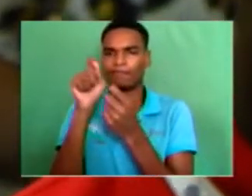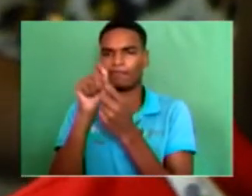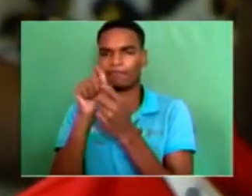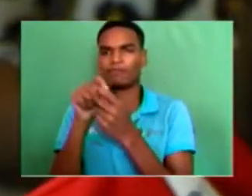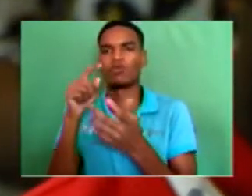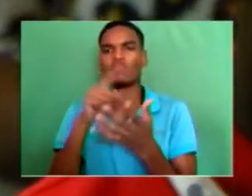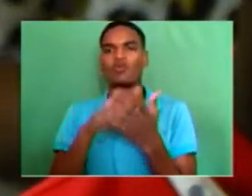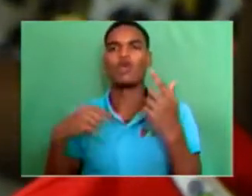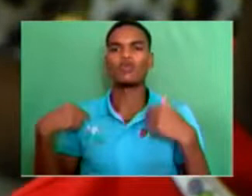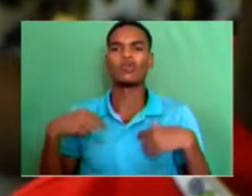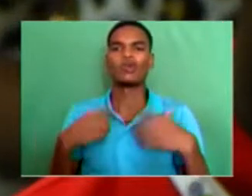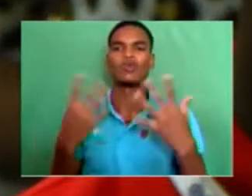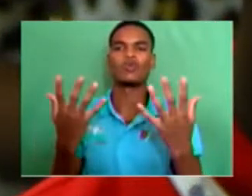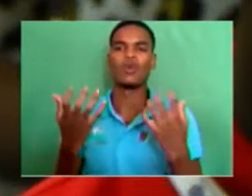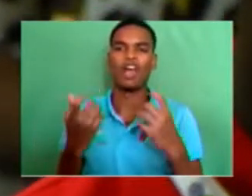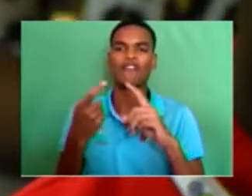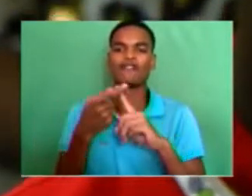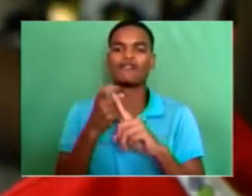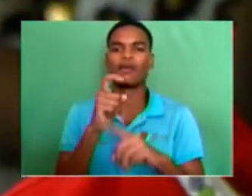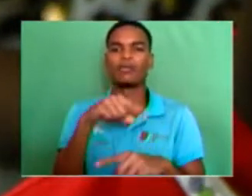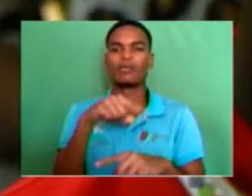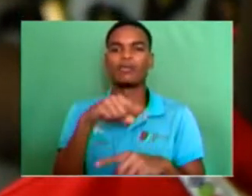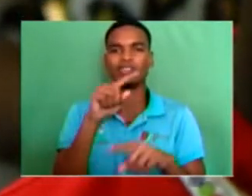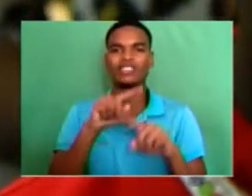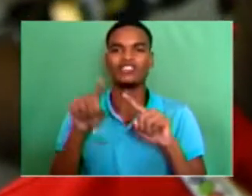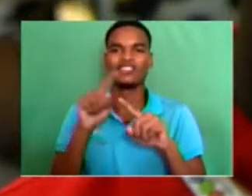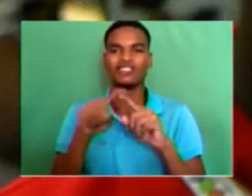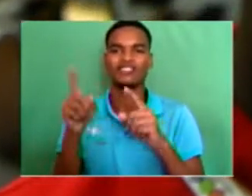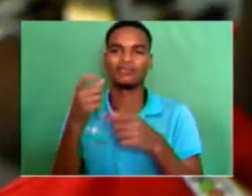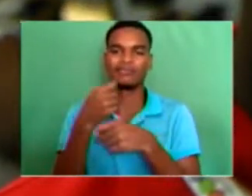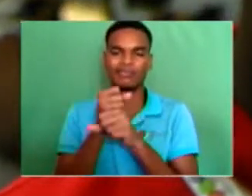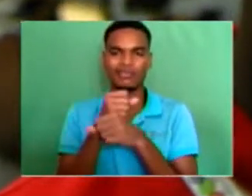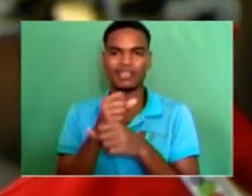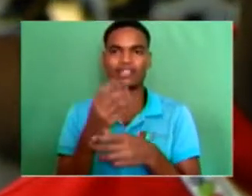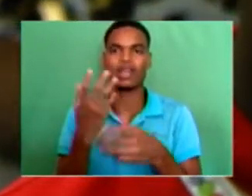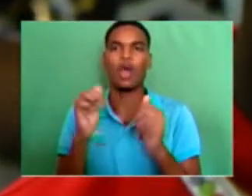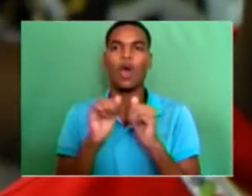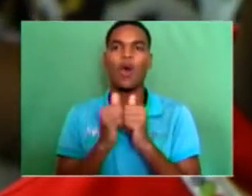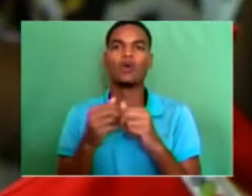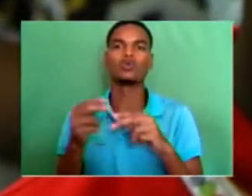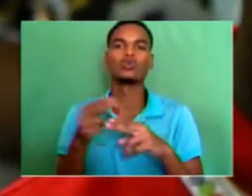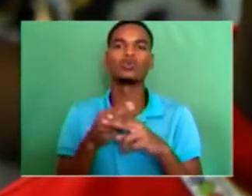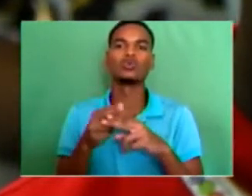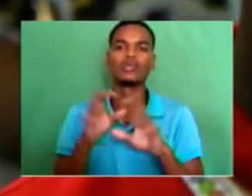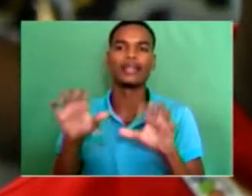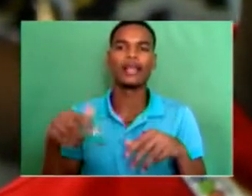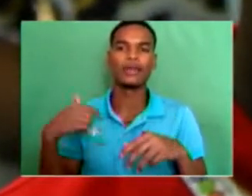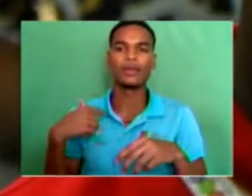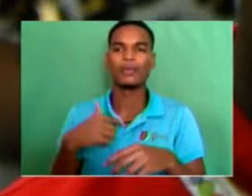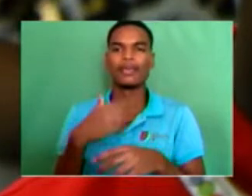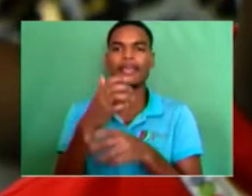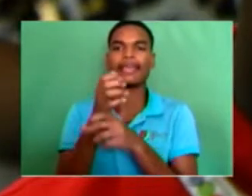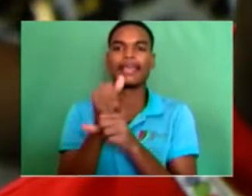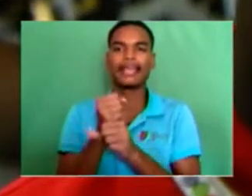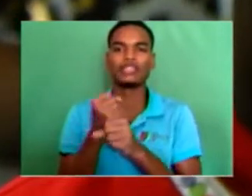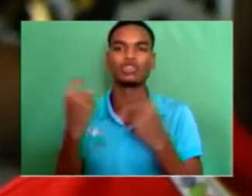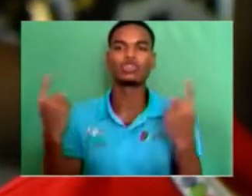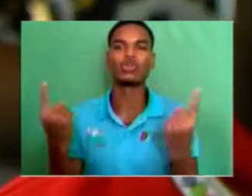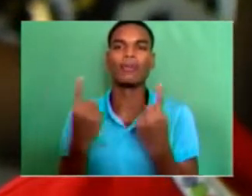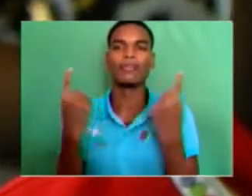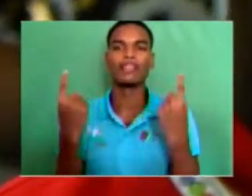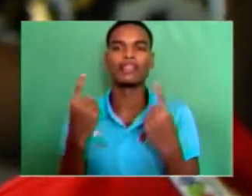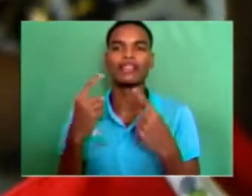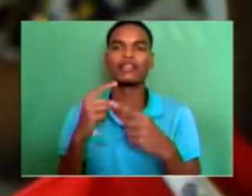from those devices, speaking to the manufacturers now, how soon would we be able to get something to move